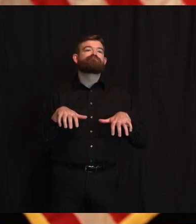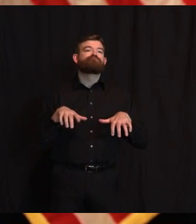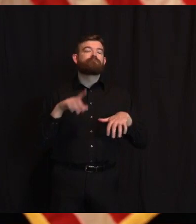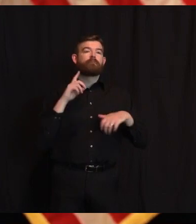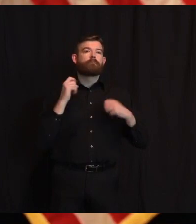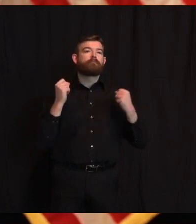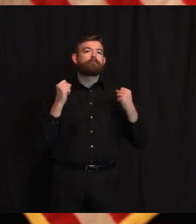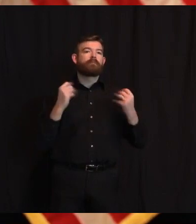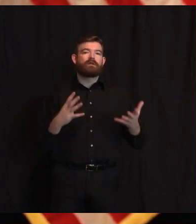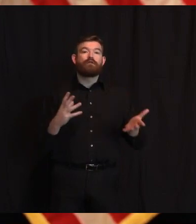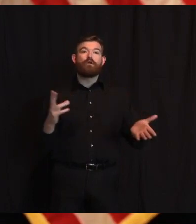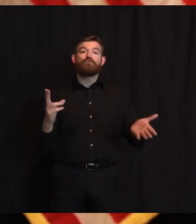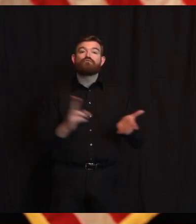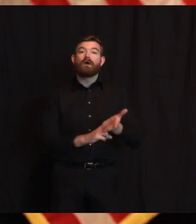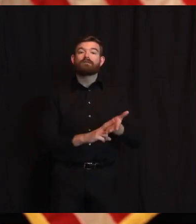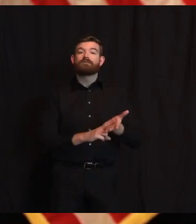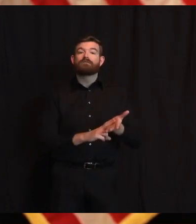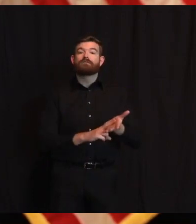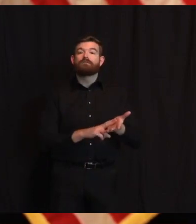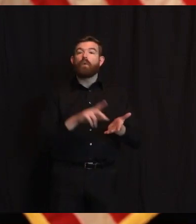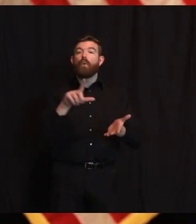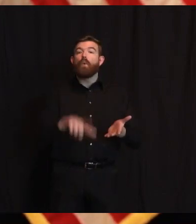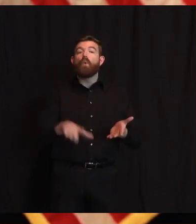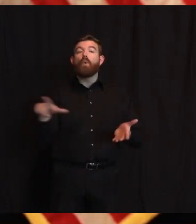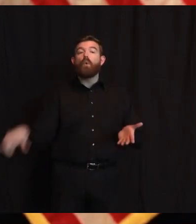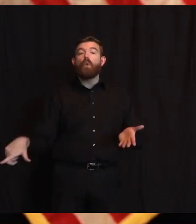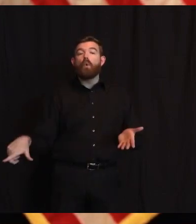between landlords and renters.